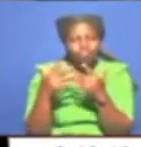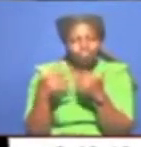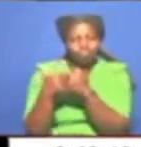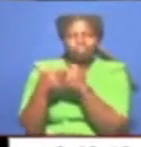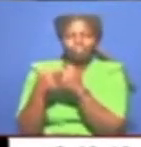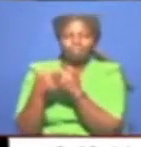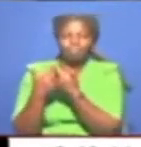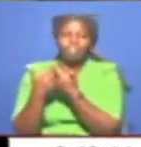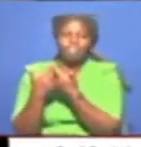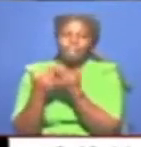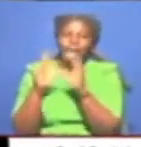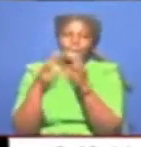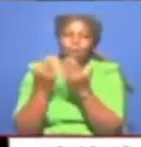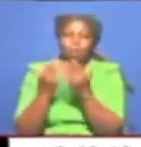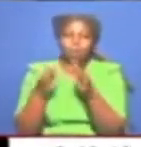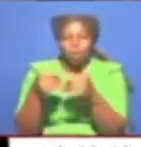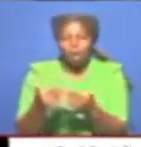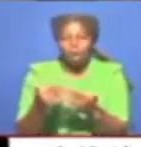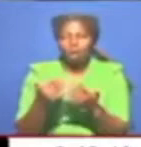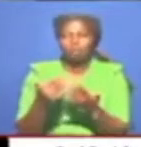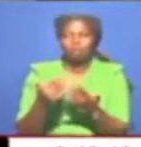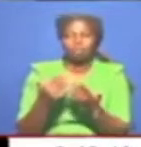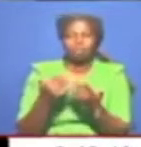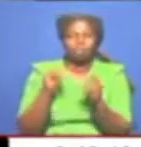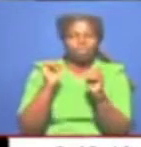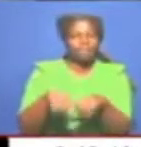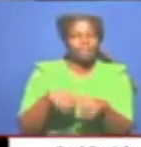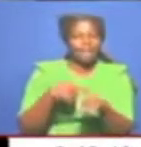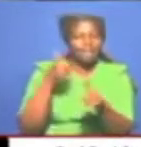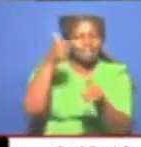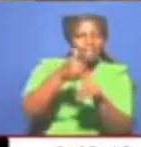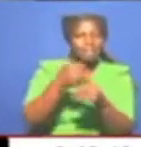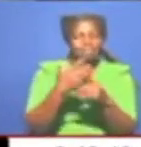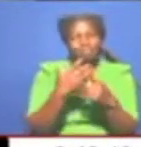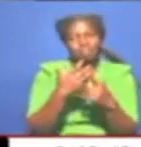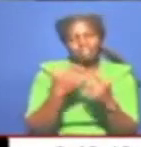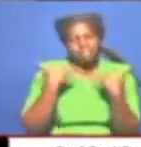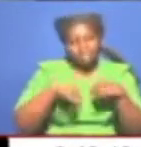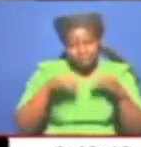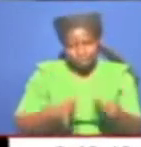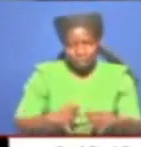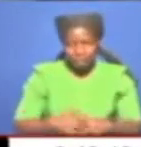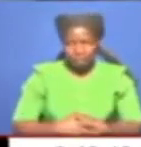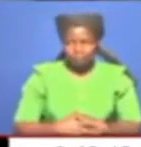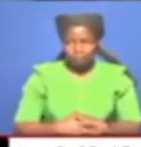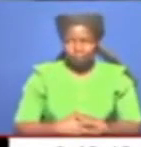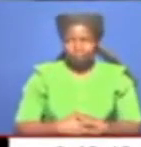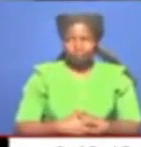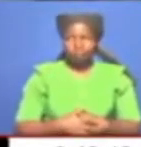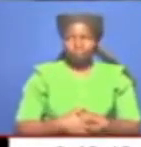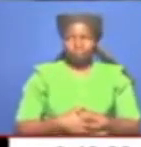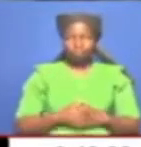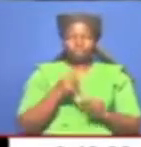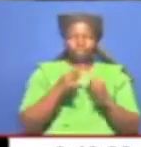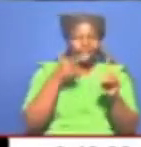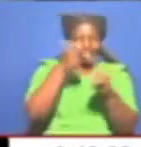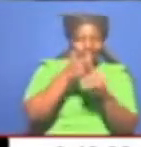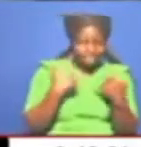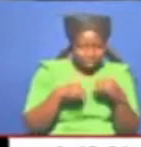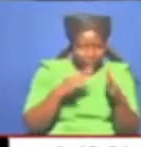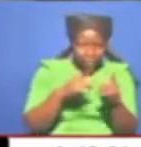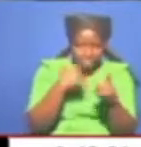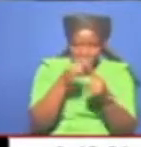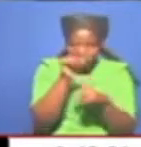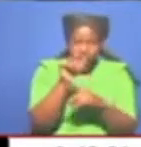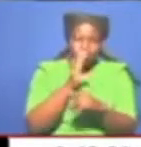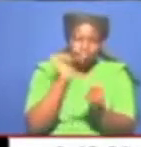unfair, illegal tackle, tackling the player. If you tackle a player, you'll be penalized for committing a